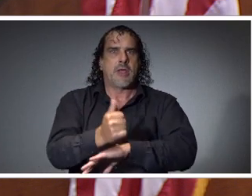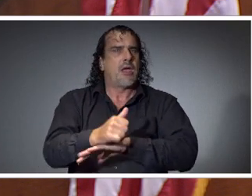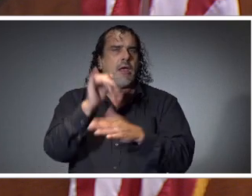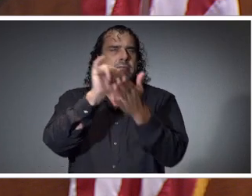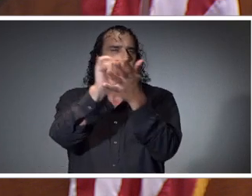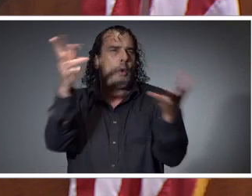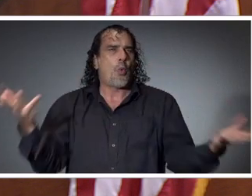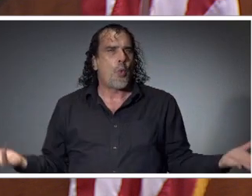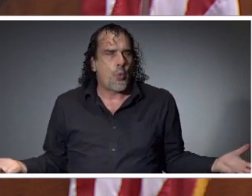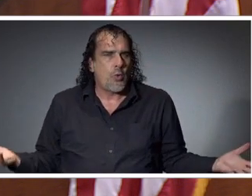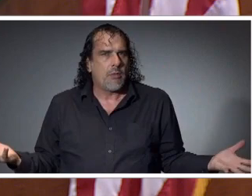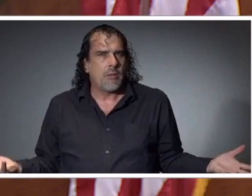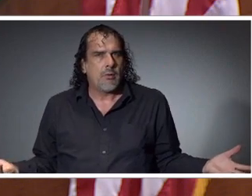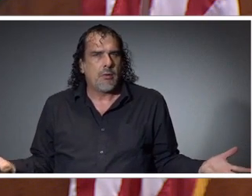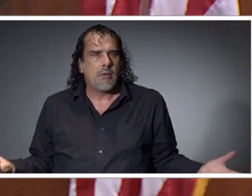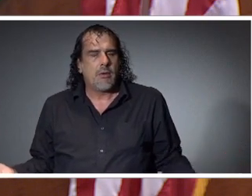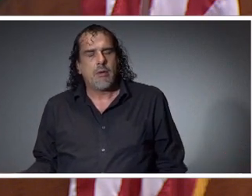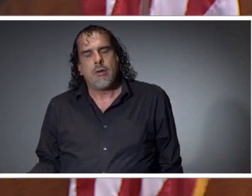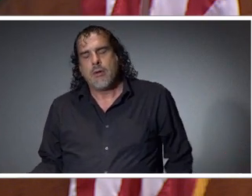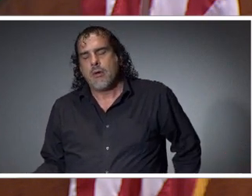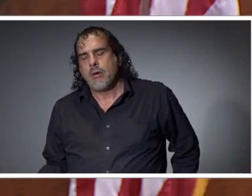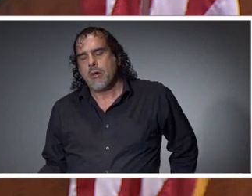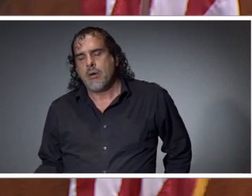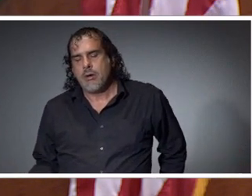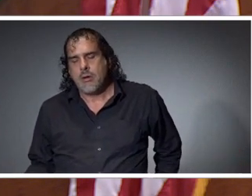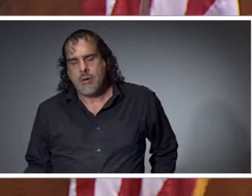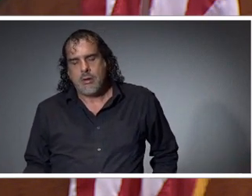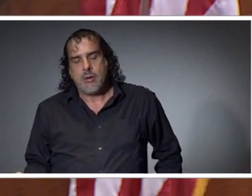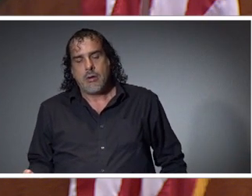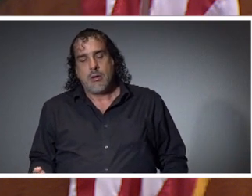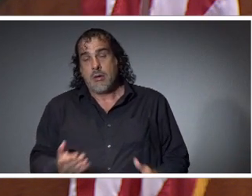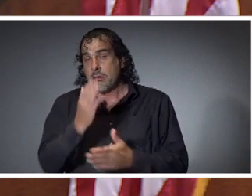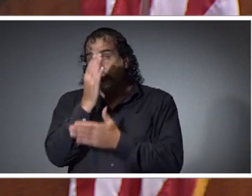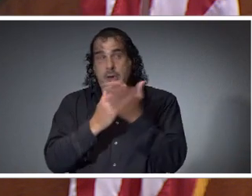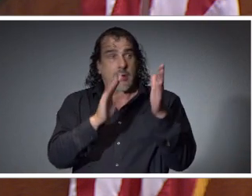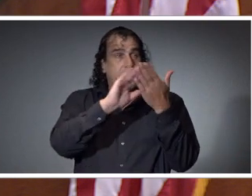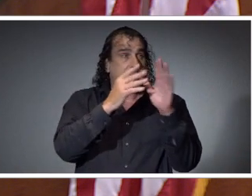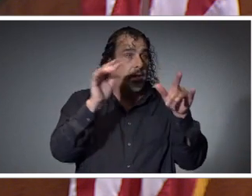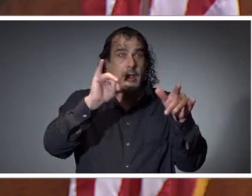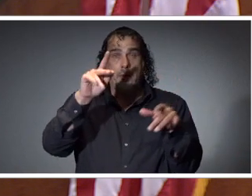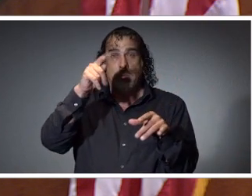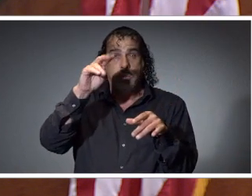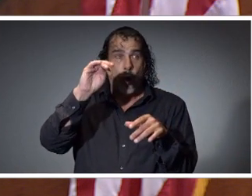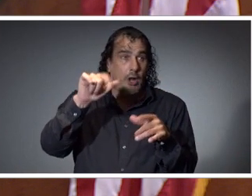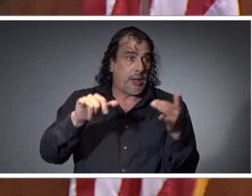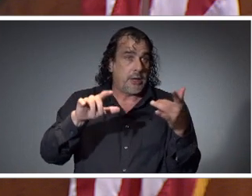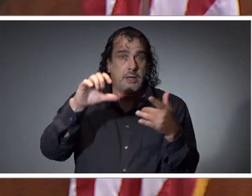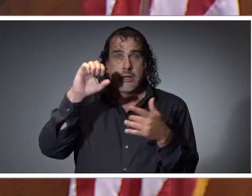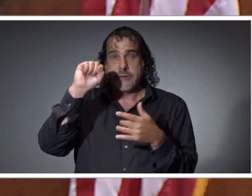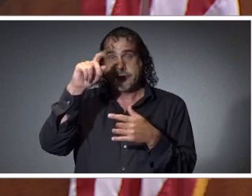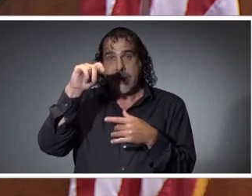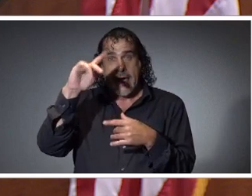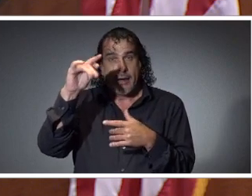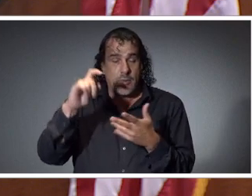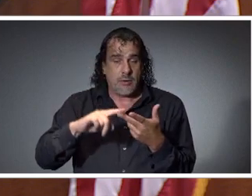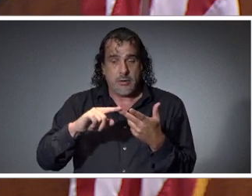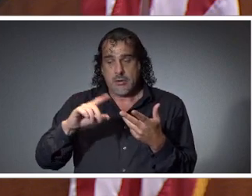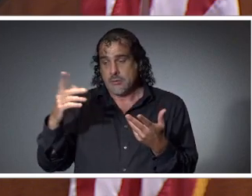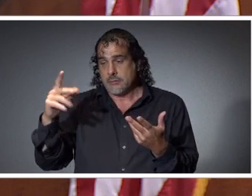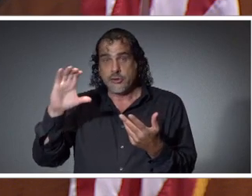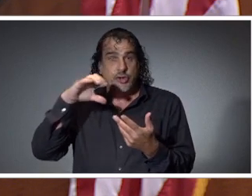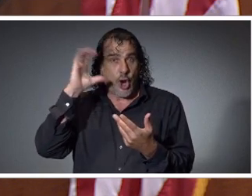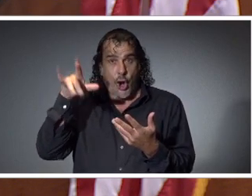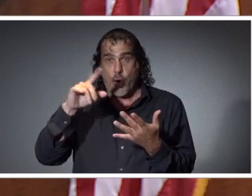the fact is that there are cities around this country, whether it be Portland or Seattle, maybe Chicago and others, in